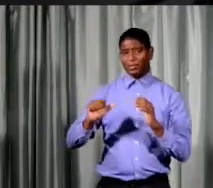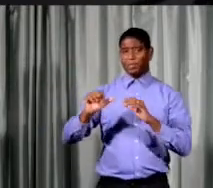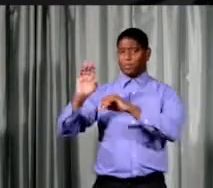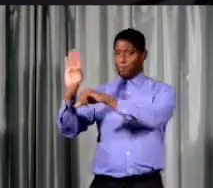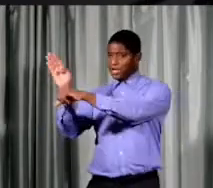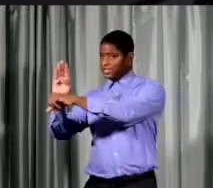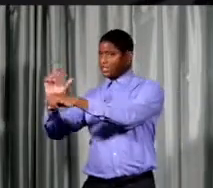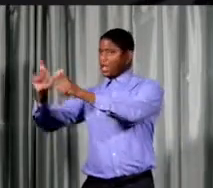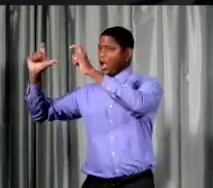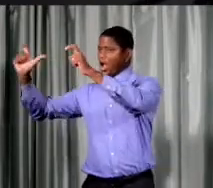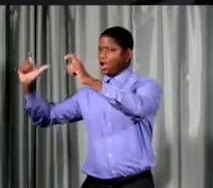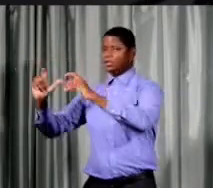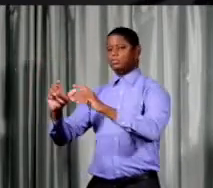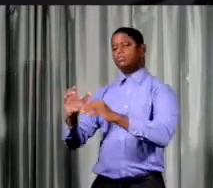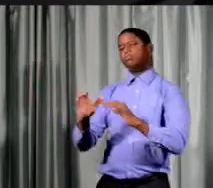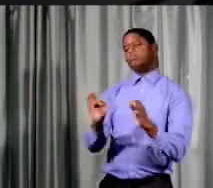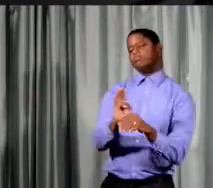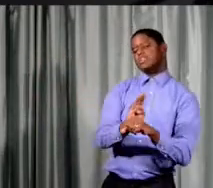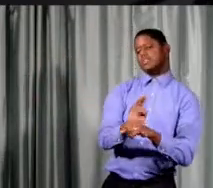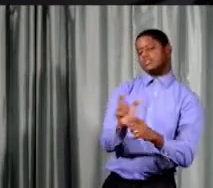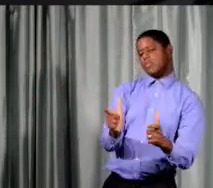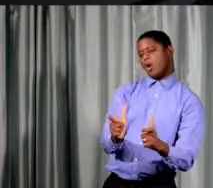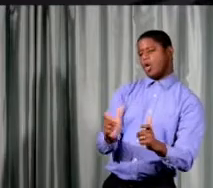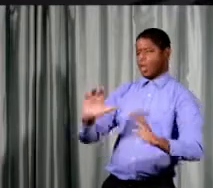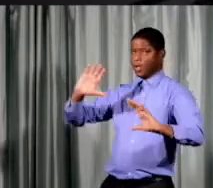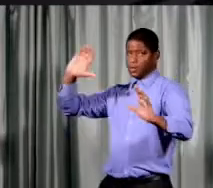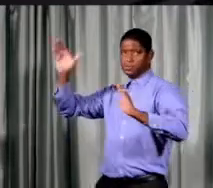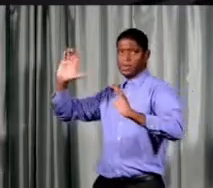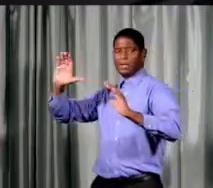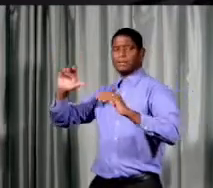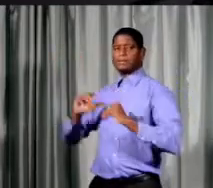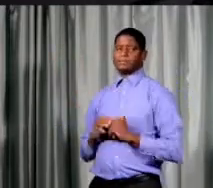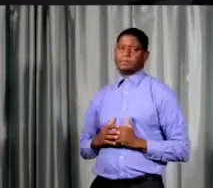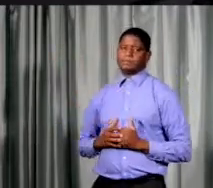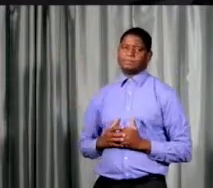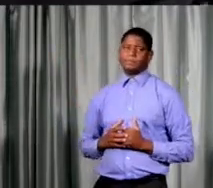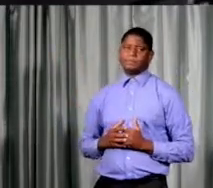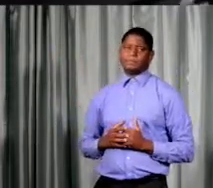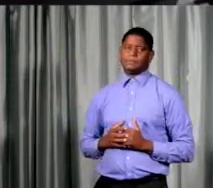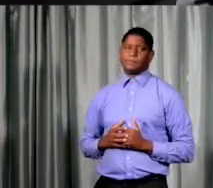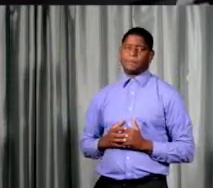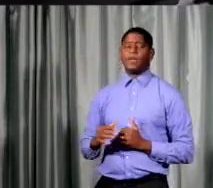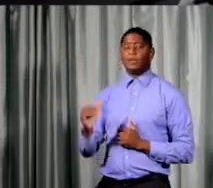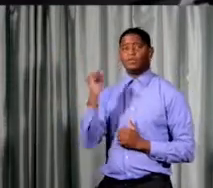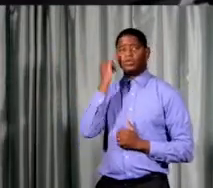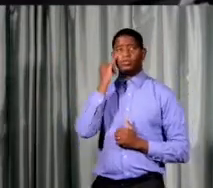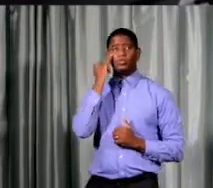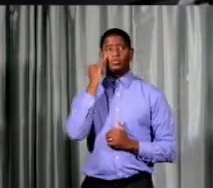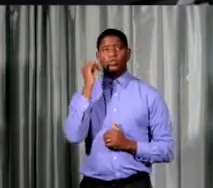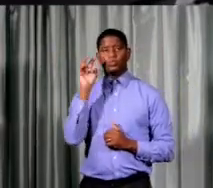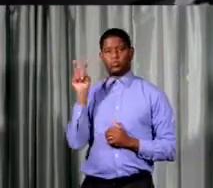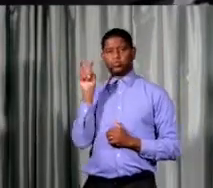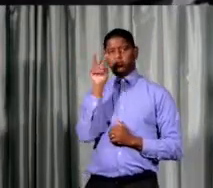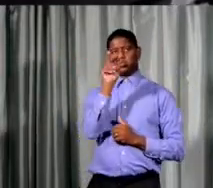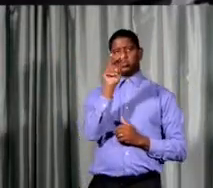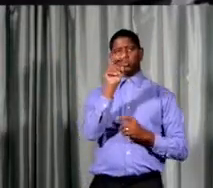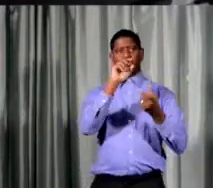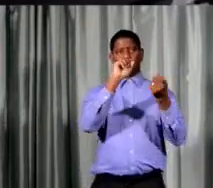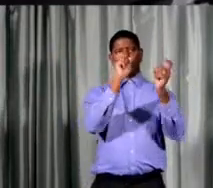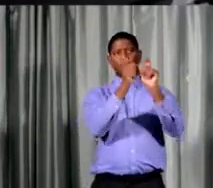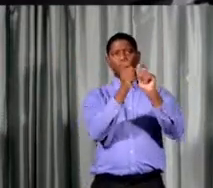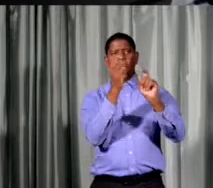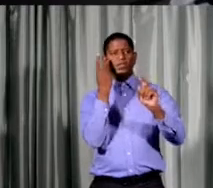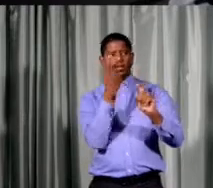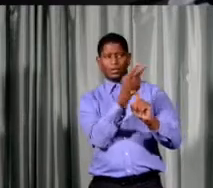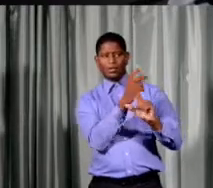small companies. If I do this, you could calmly see that the